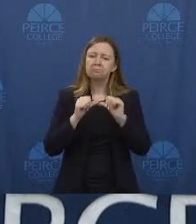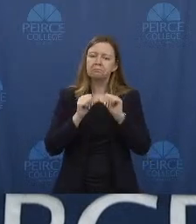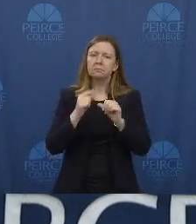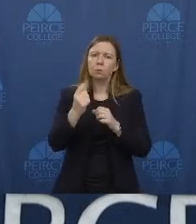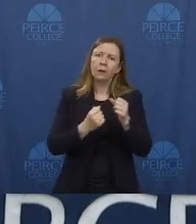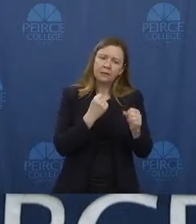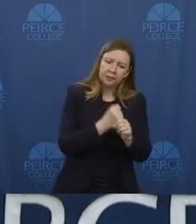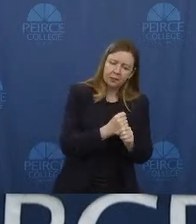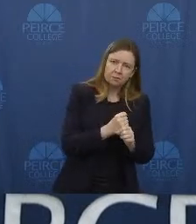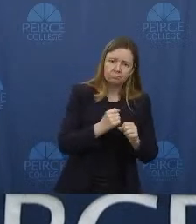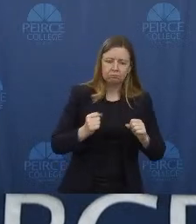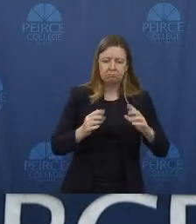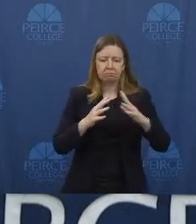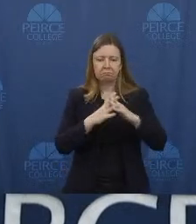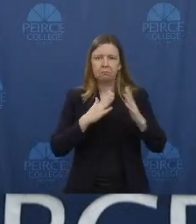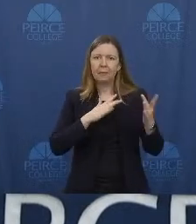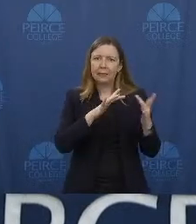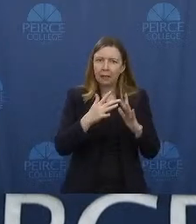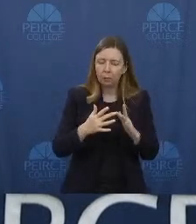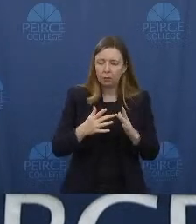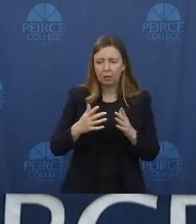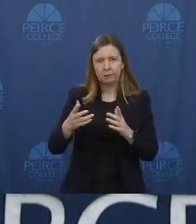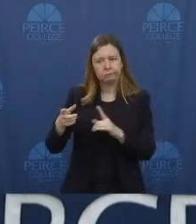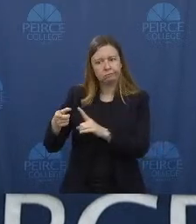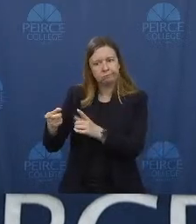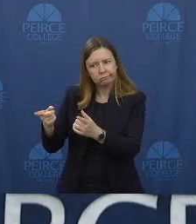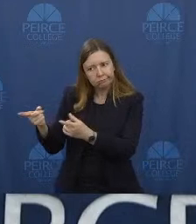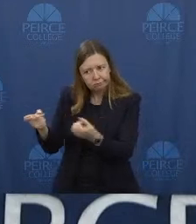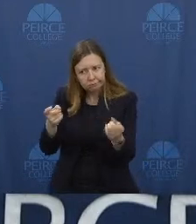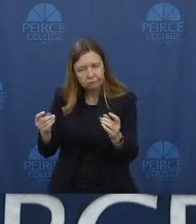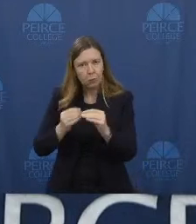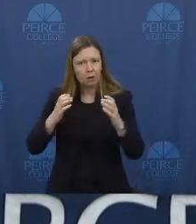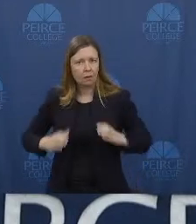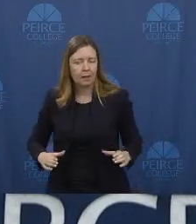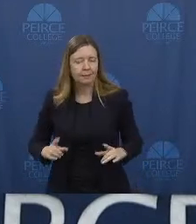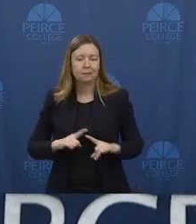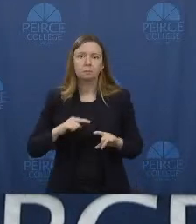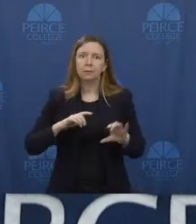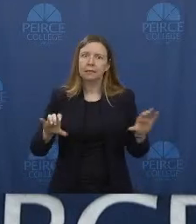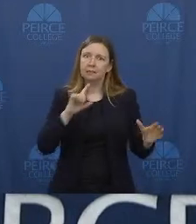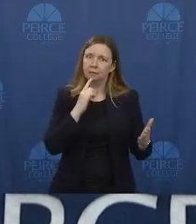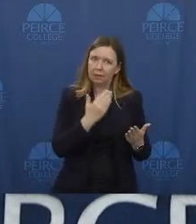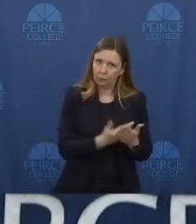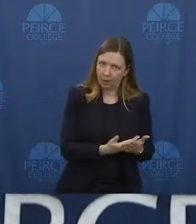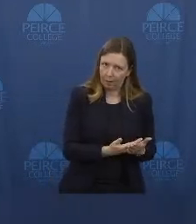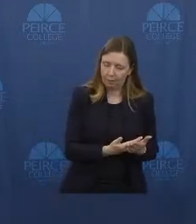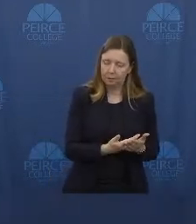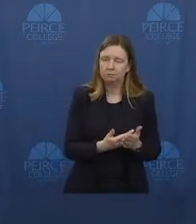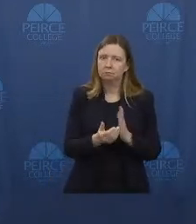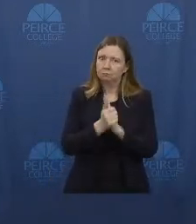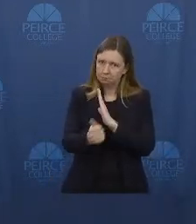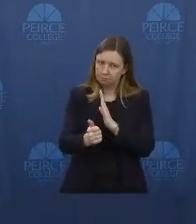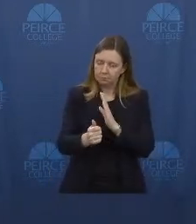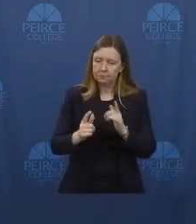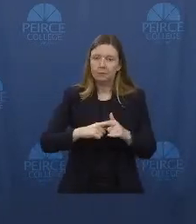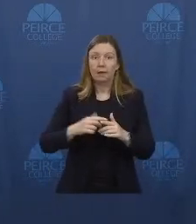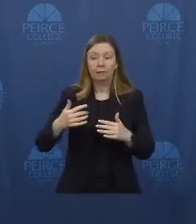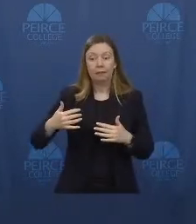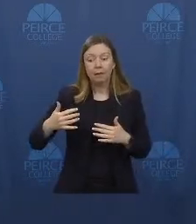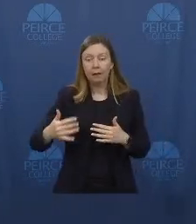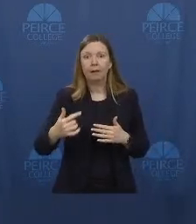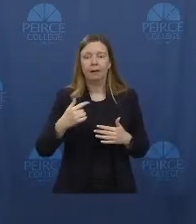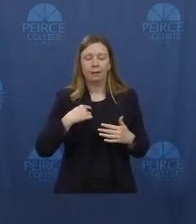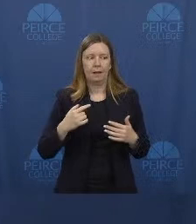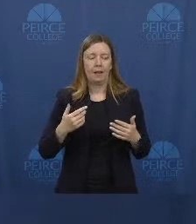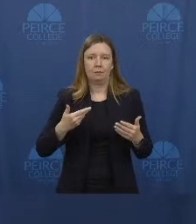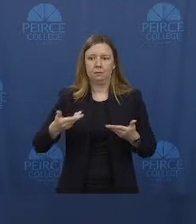build my network, grow my client base, but I did it well, very well. And before long, I